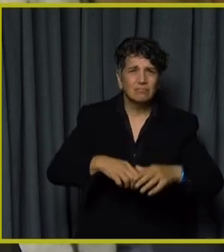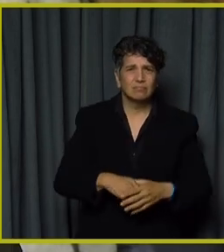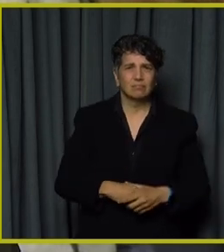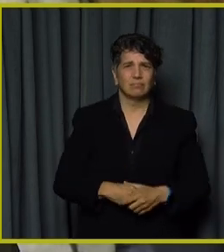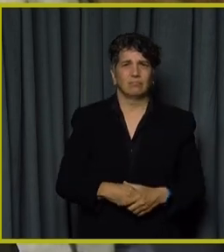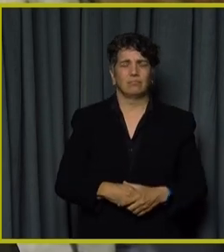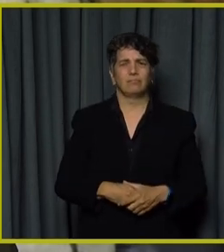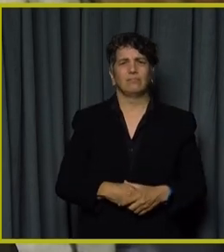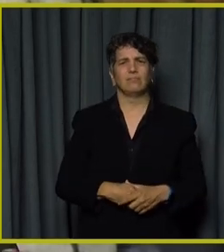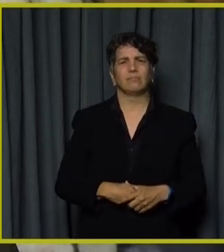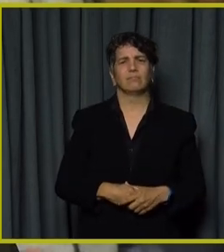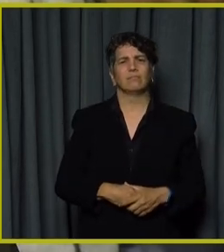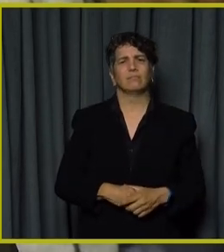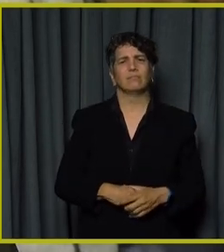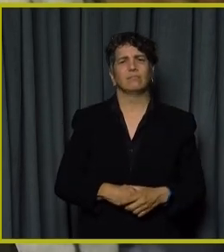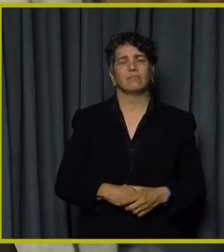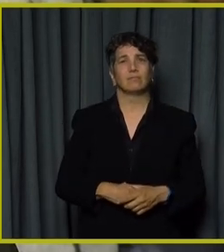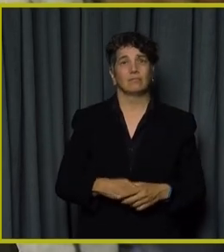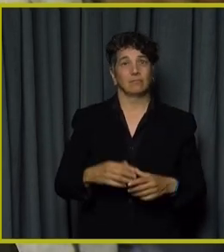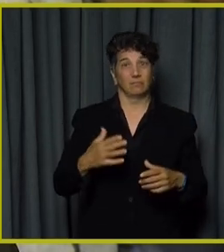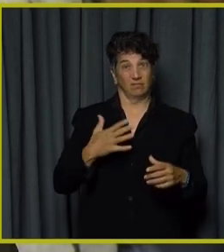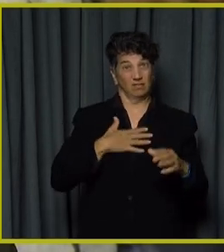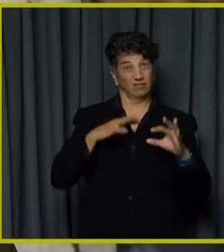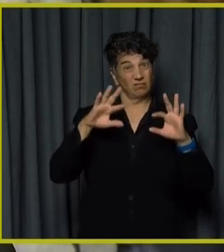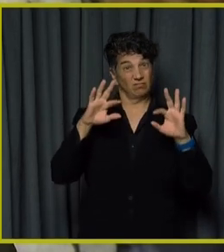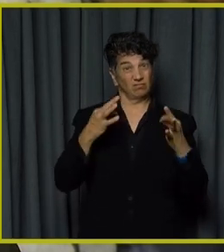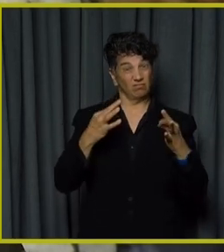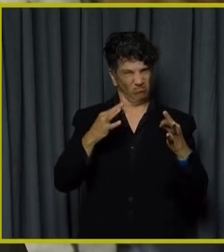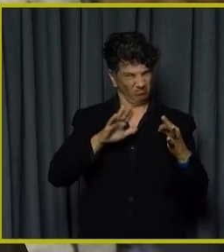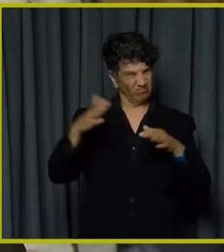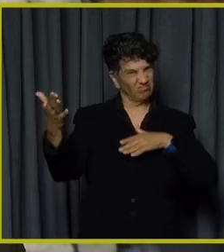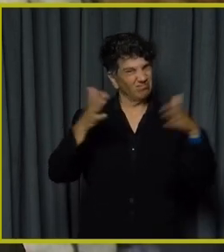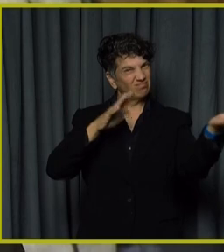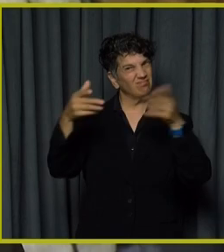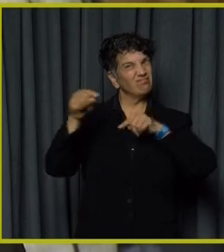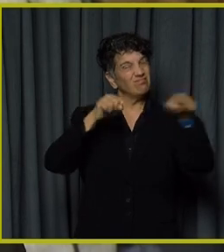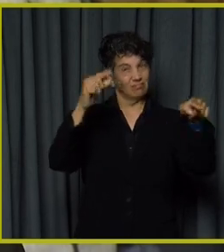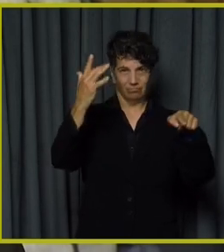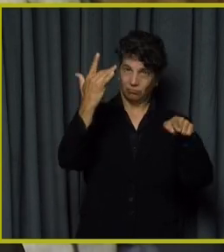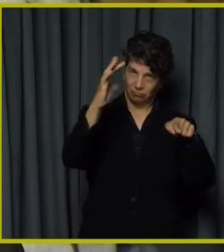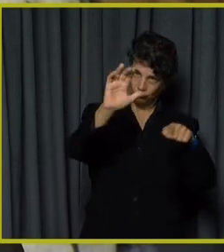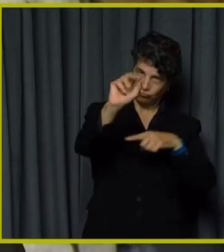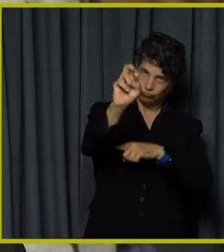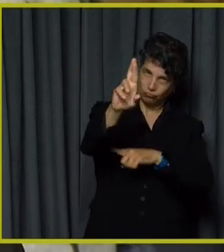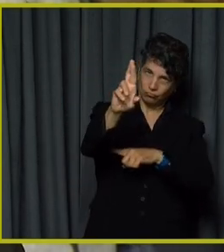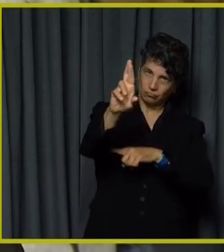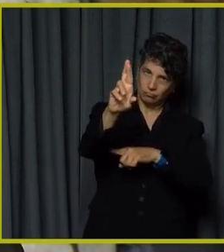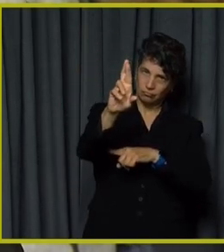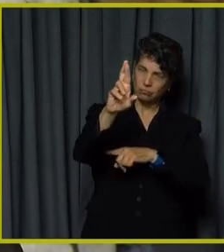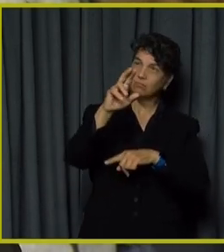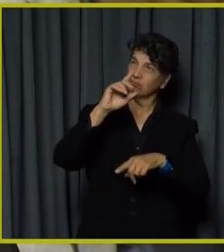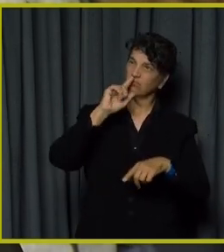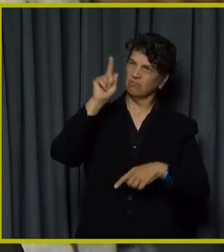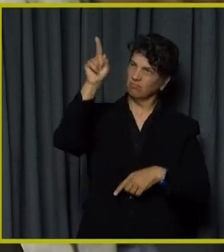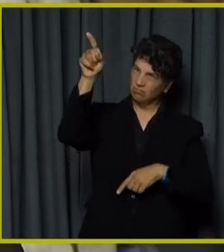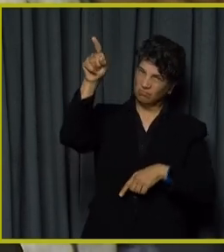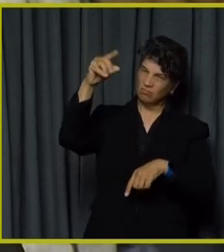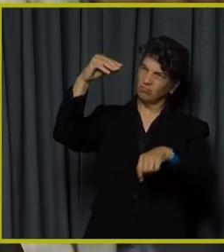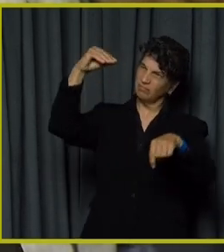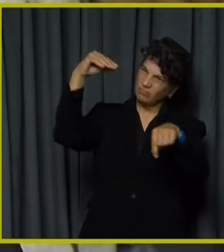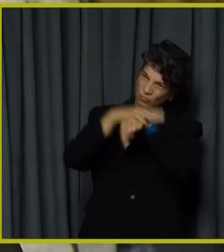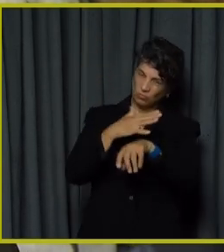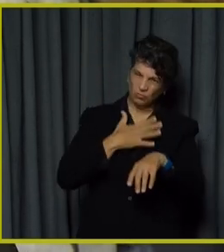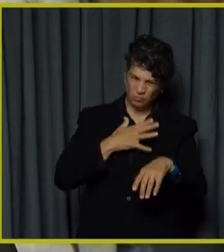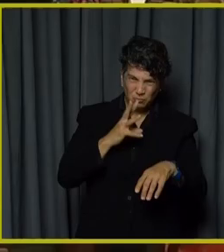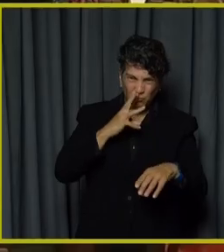dying from cancer because of this ecological devastation. And, you know, I can't get off work to go to